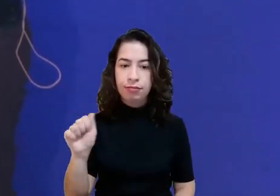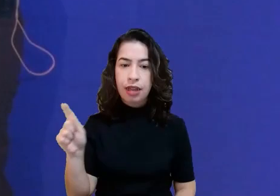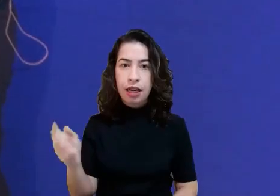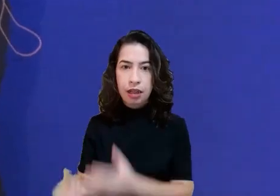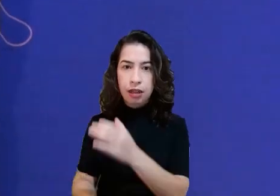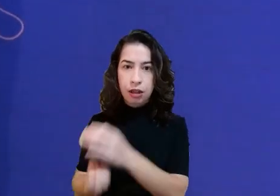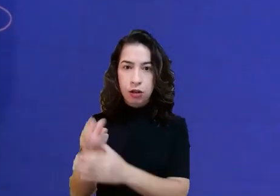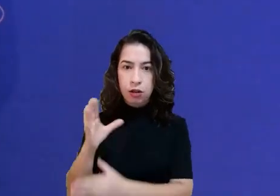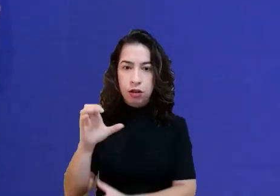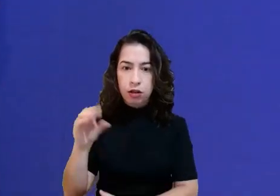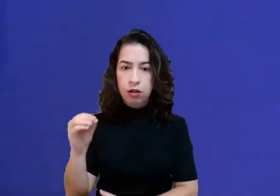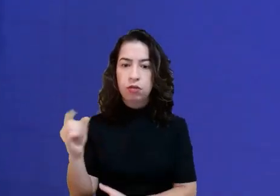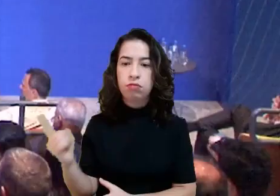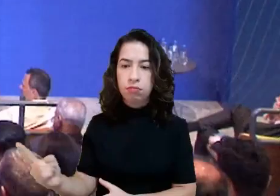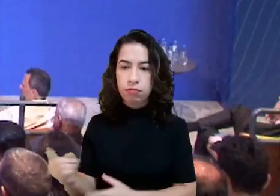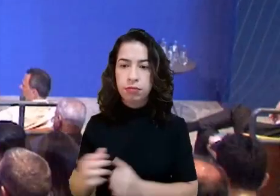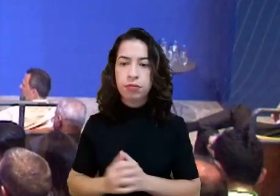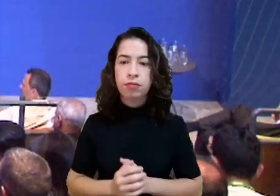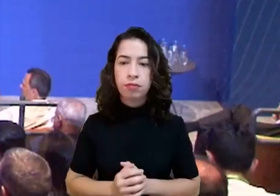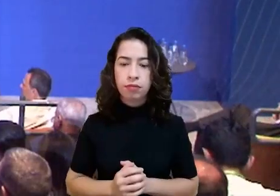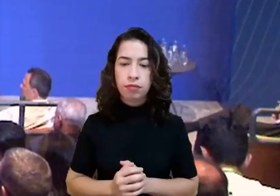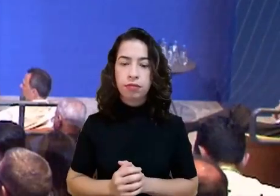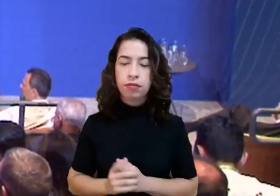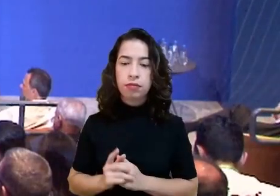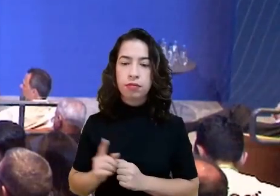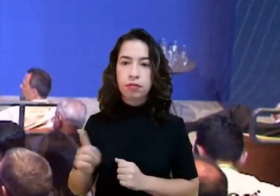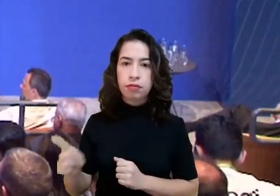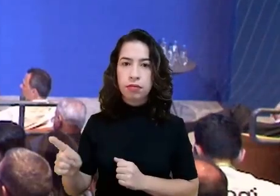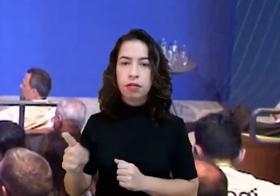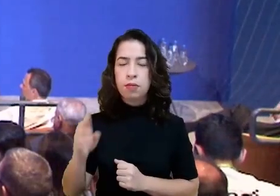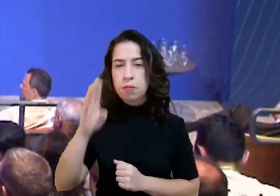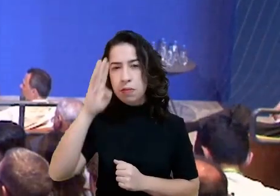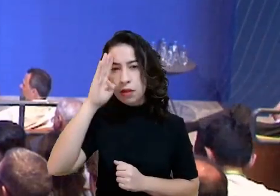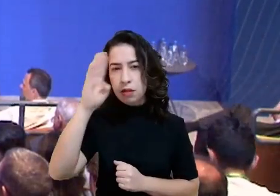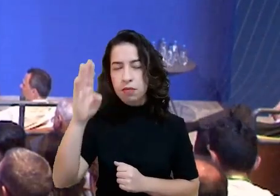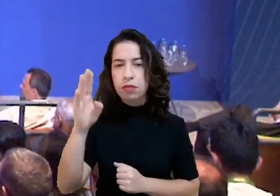founder and CEO of the Post Ventures, that's one of the